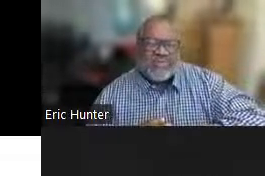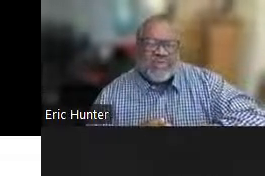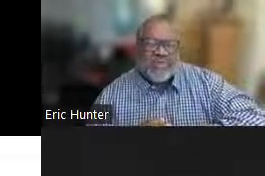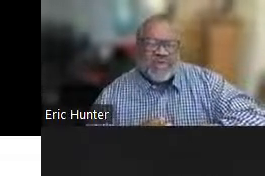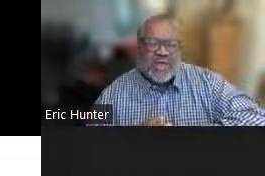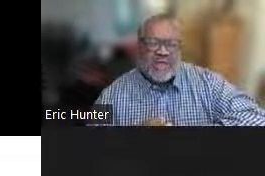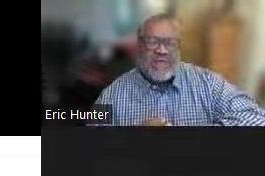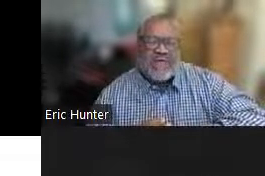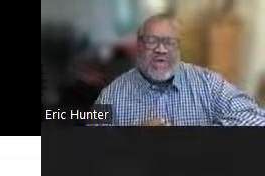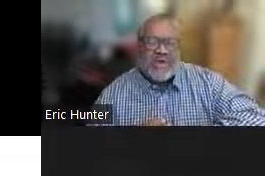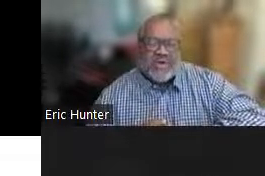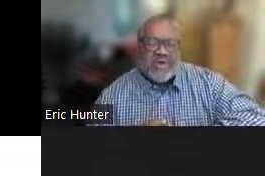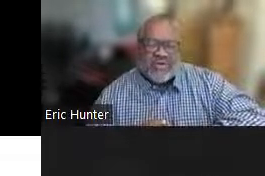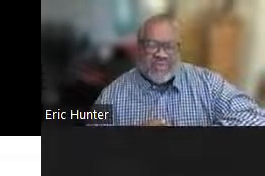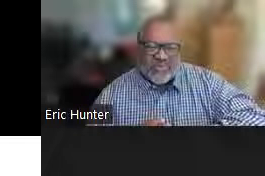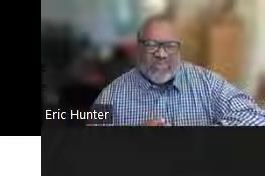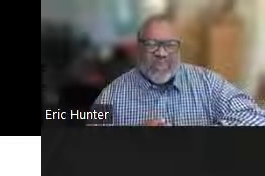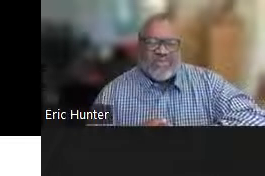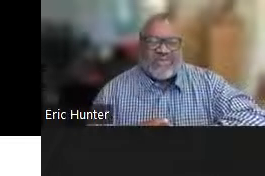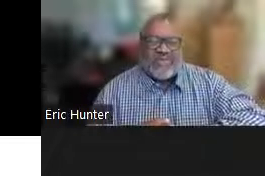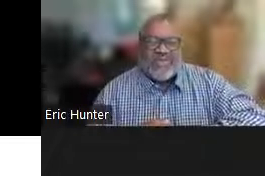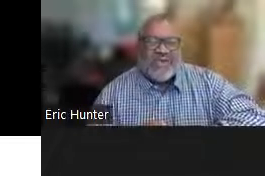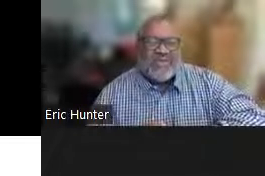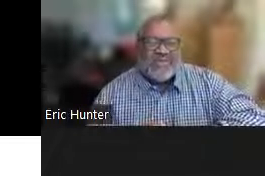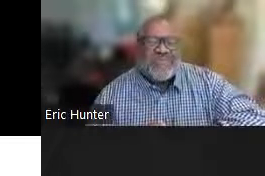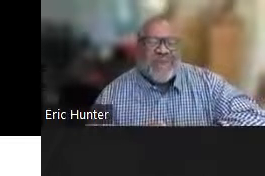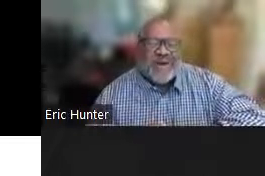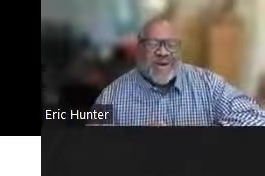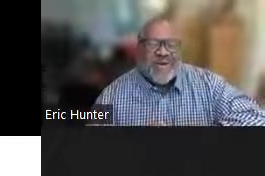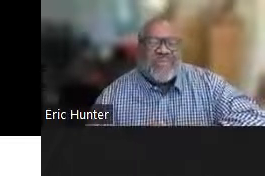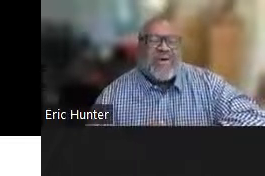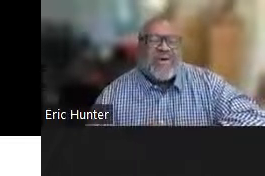be something more in line of the co-chairs will inform the facilitator